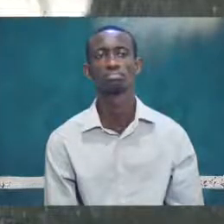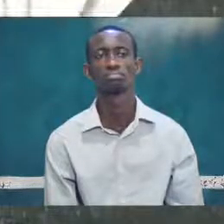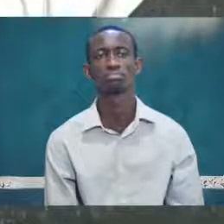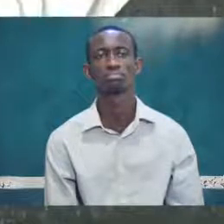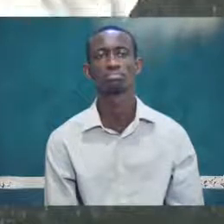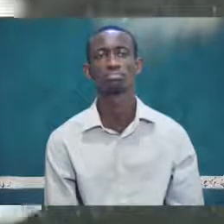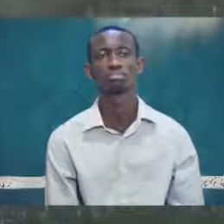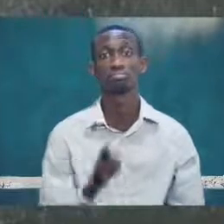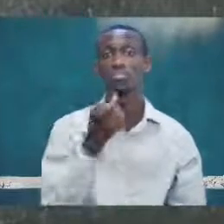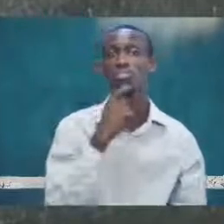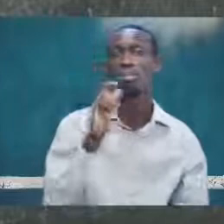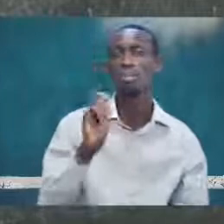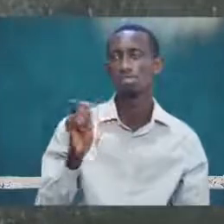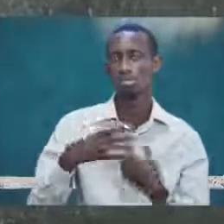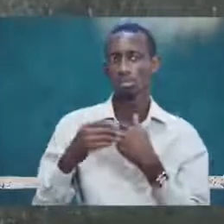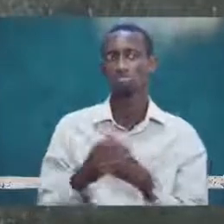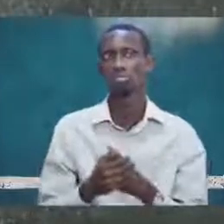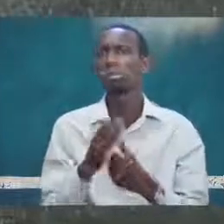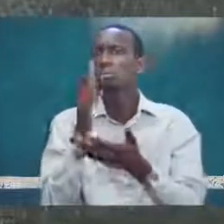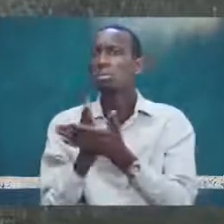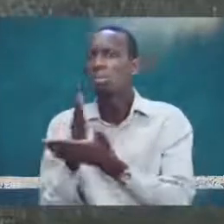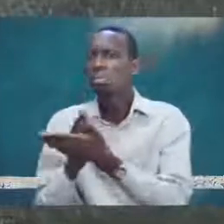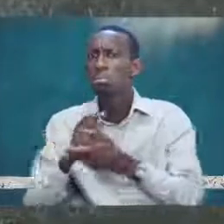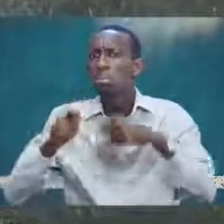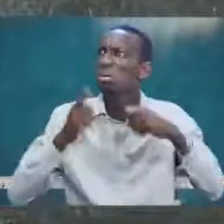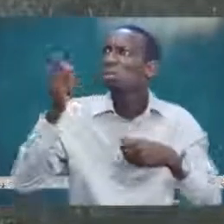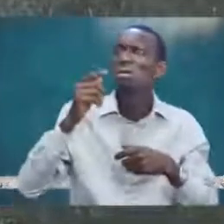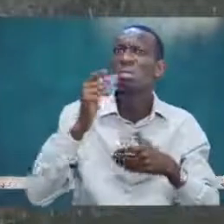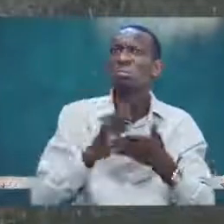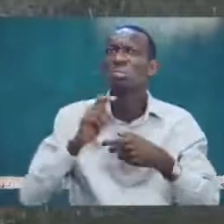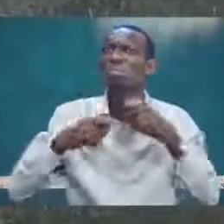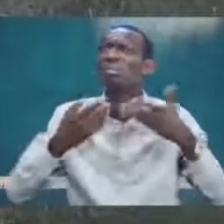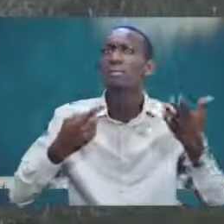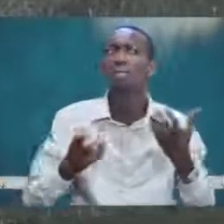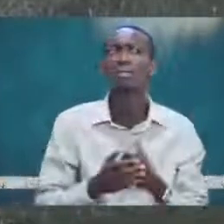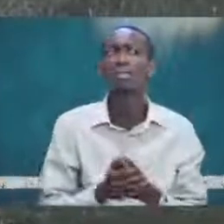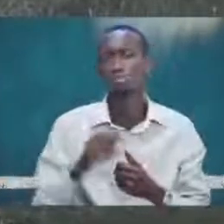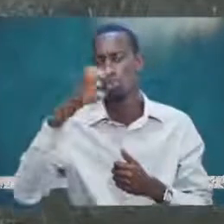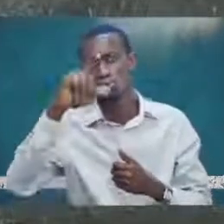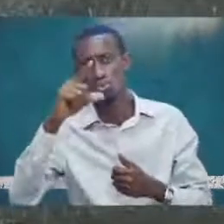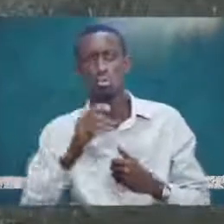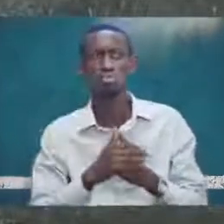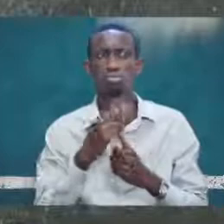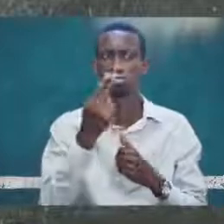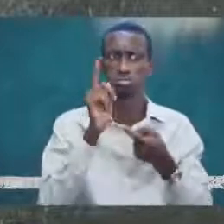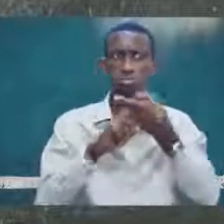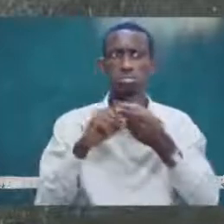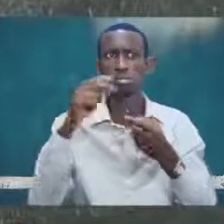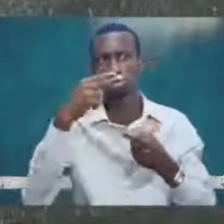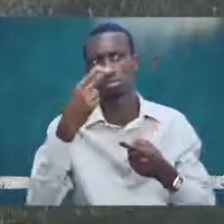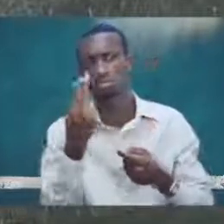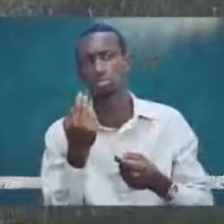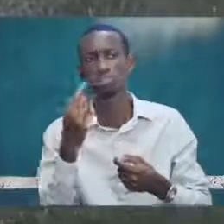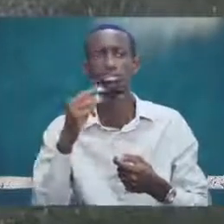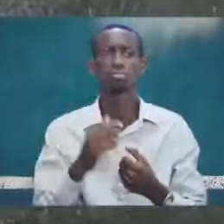so you have to write the type of reaction there. B, so you have chlorine and hydrogen.